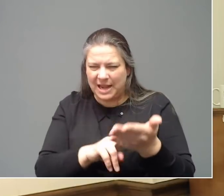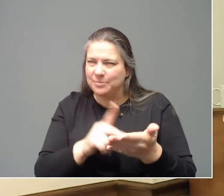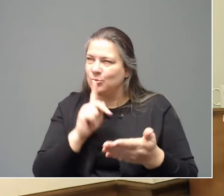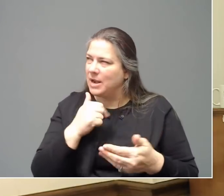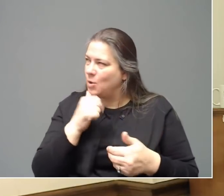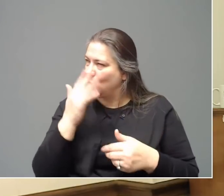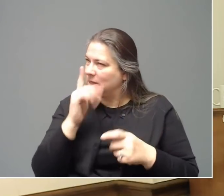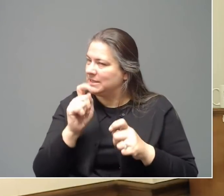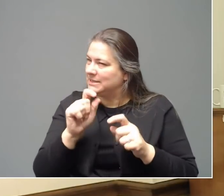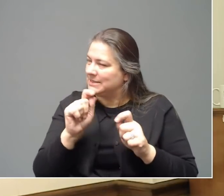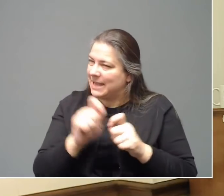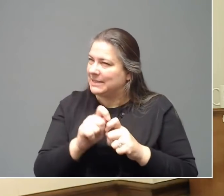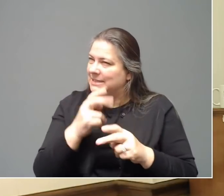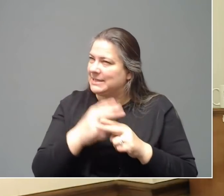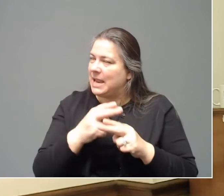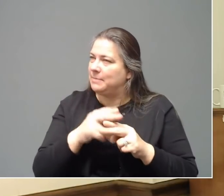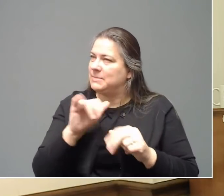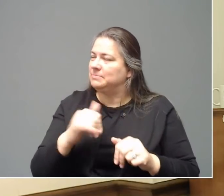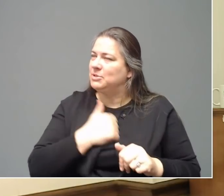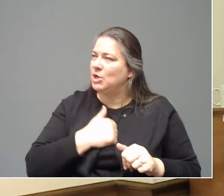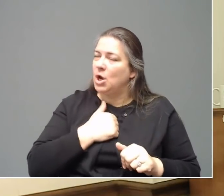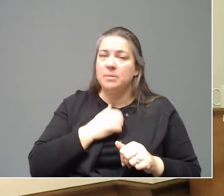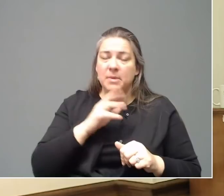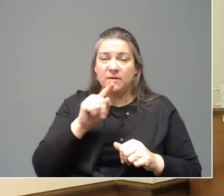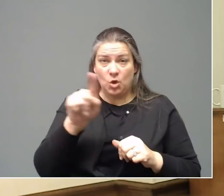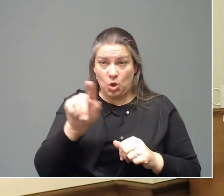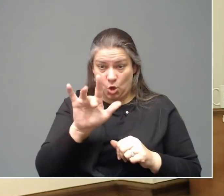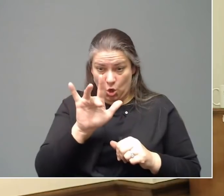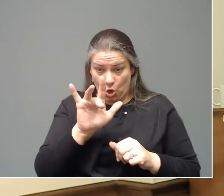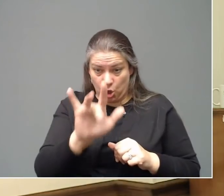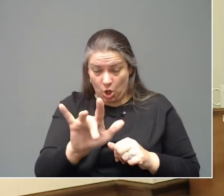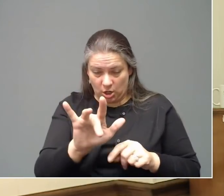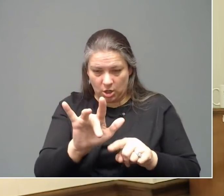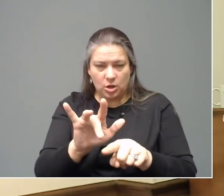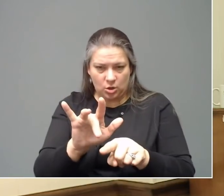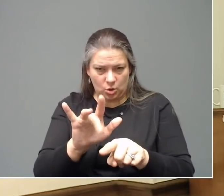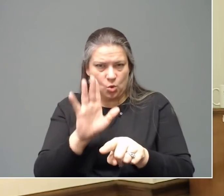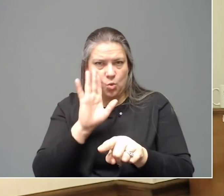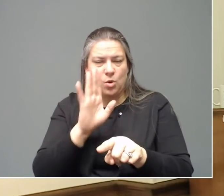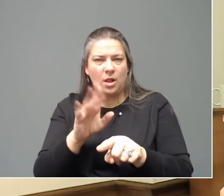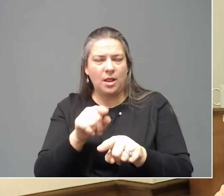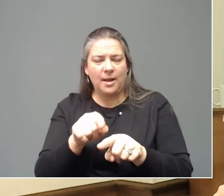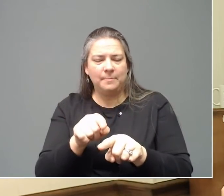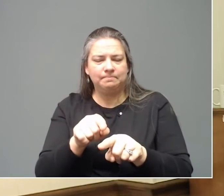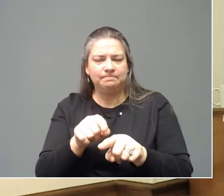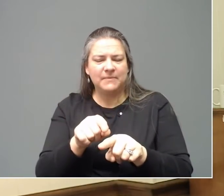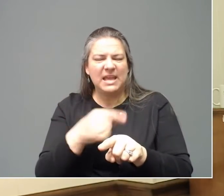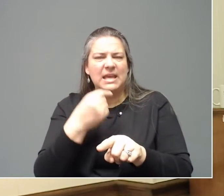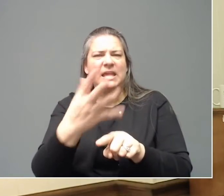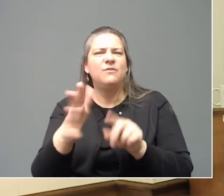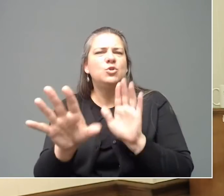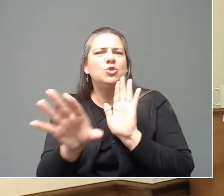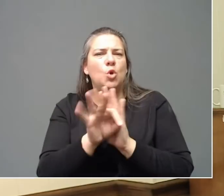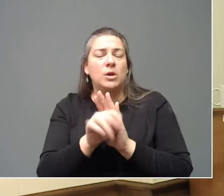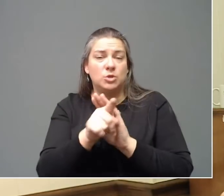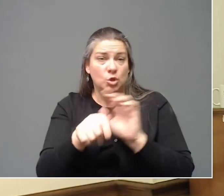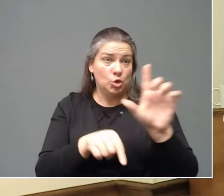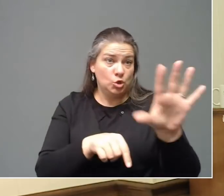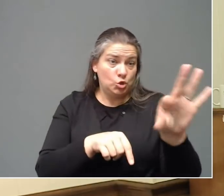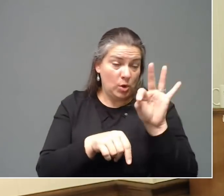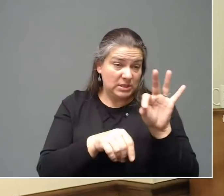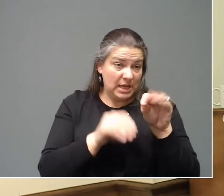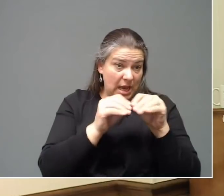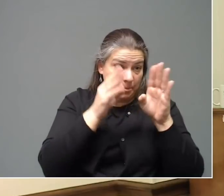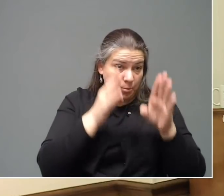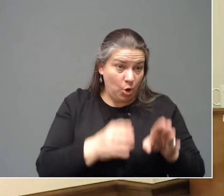off the top of my head. If you click on that, it will give you, it normally can give you options of virtual or in person. And right now,